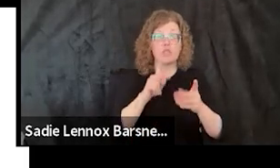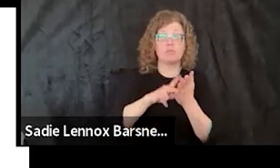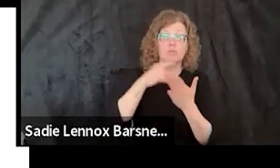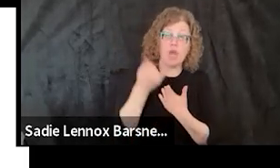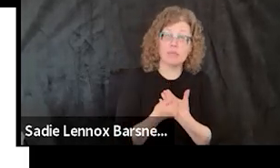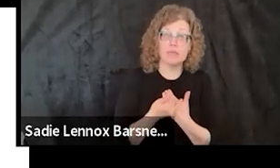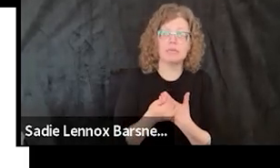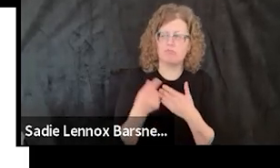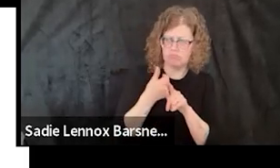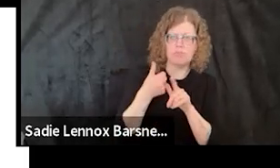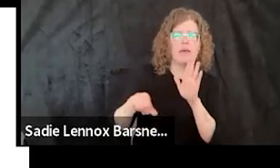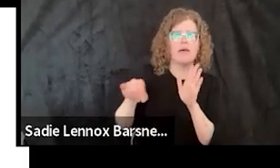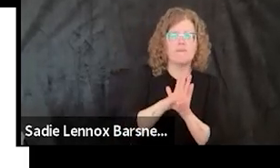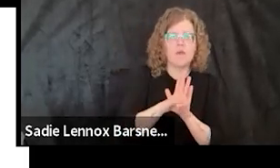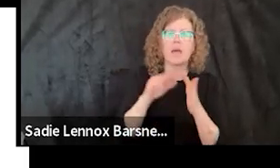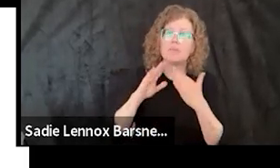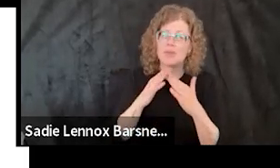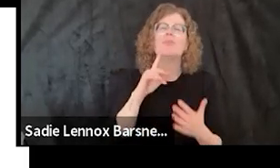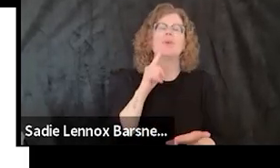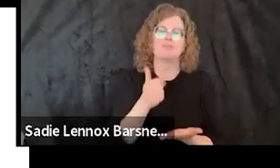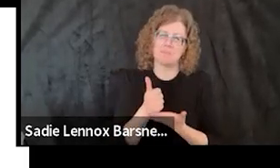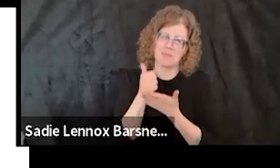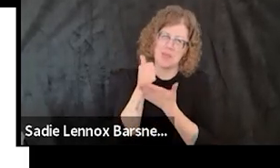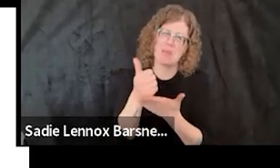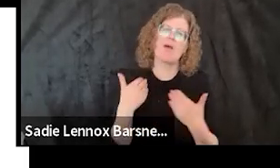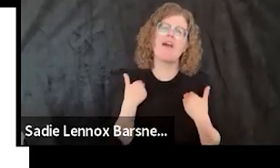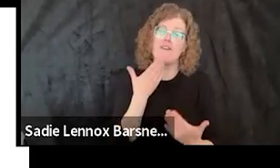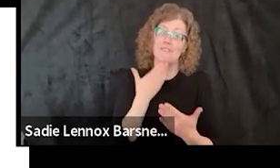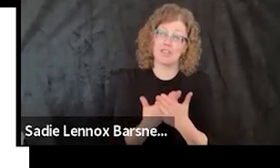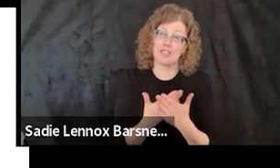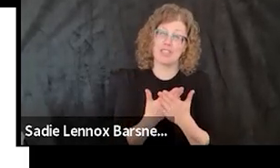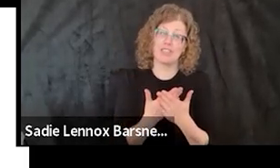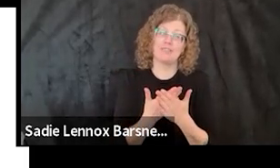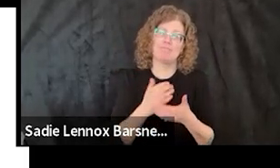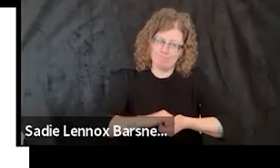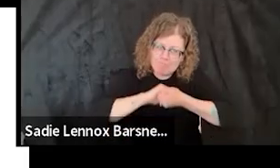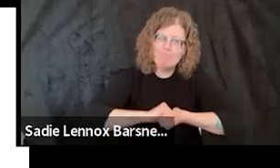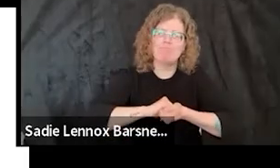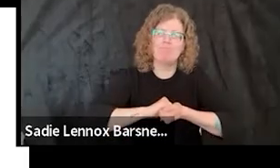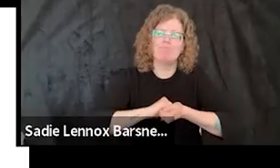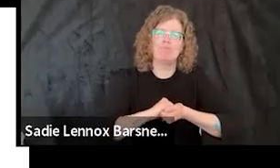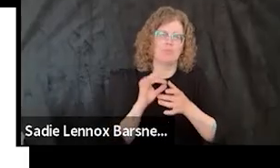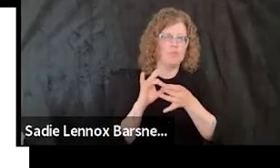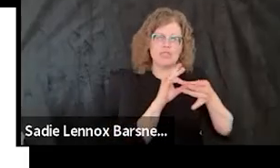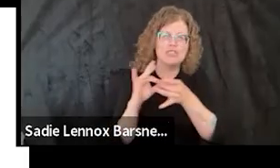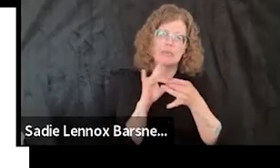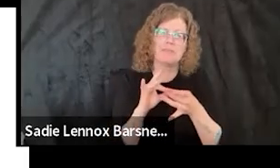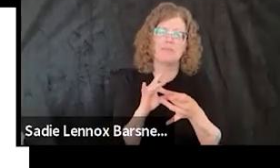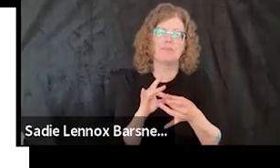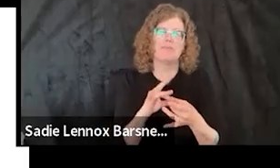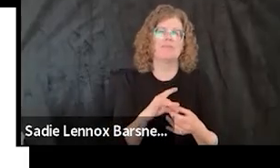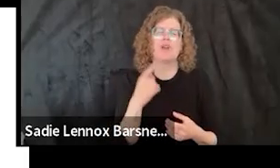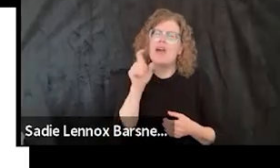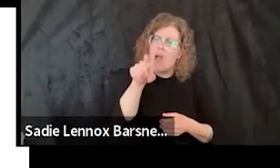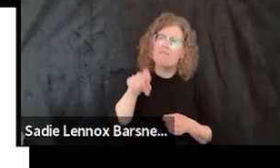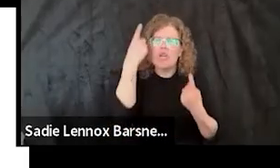better understand what it means to have an impactful relationship with them. Reflect on why your project is important and to